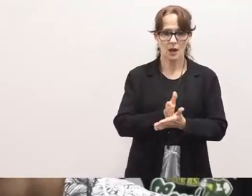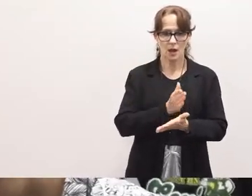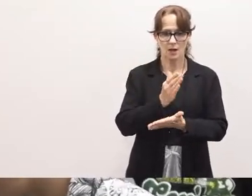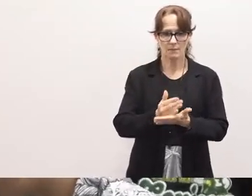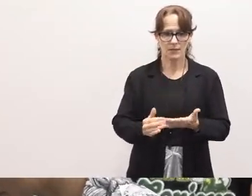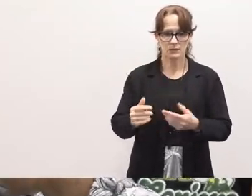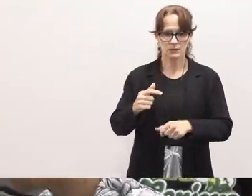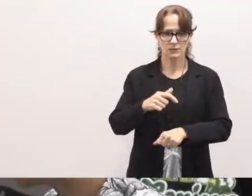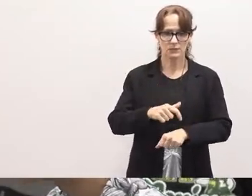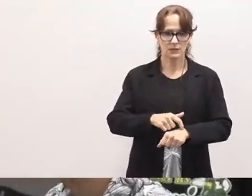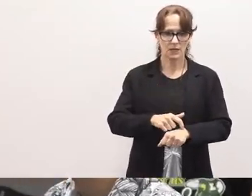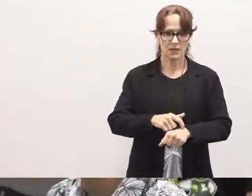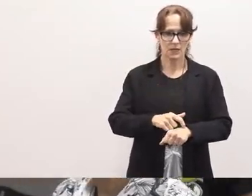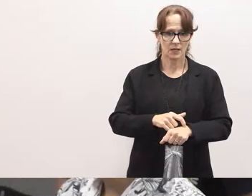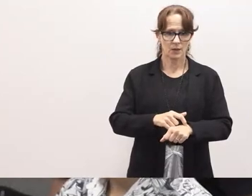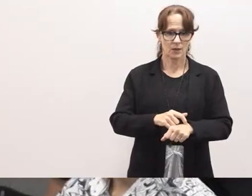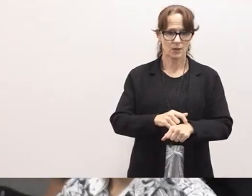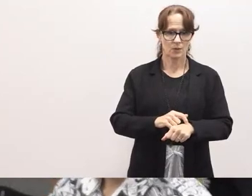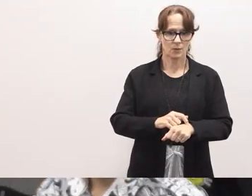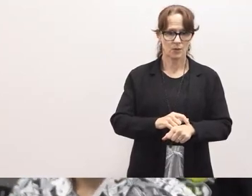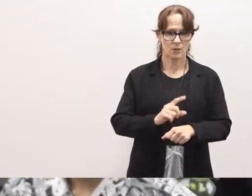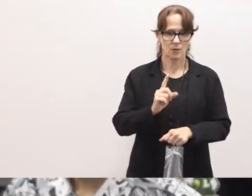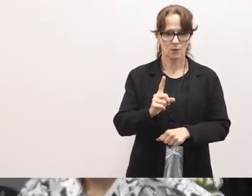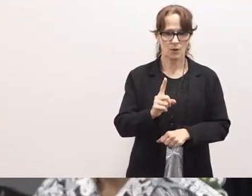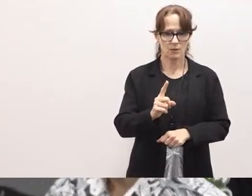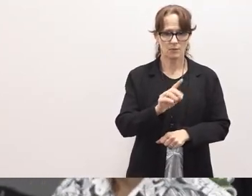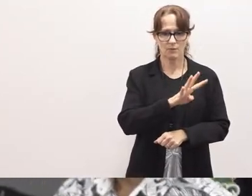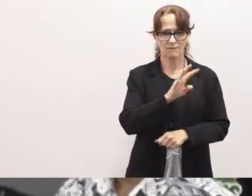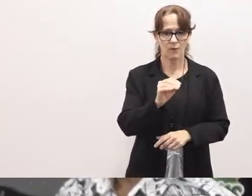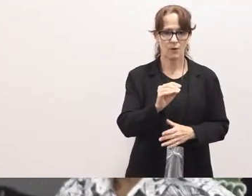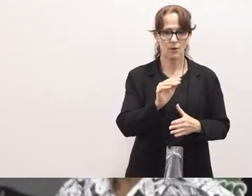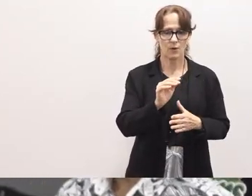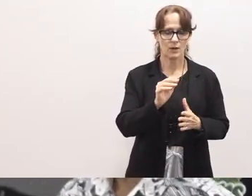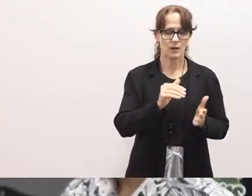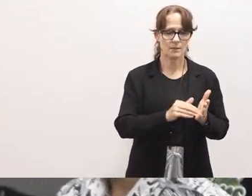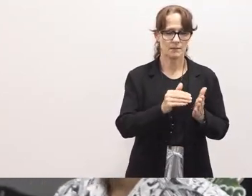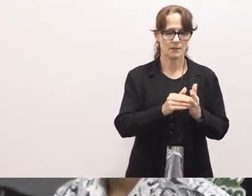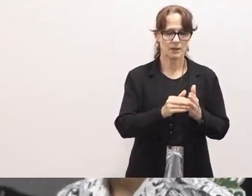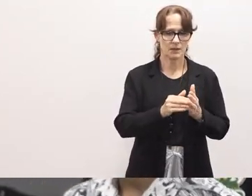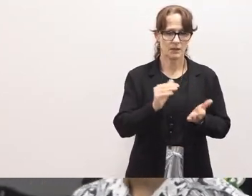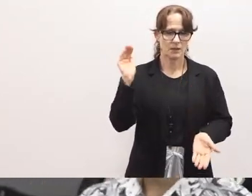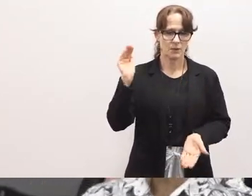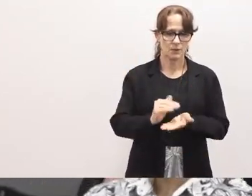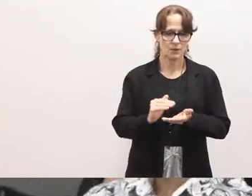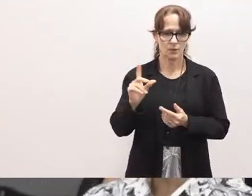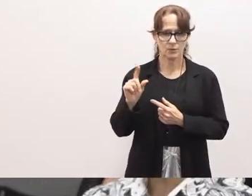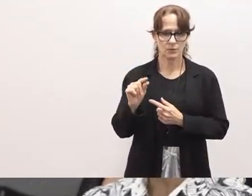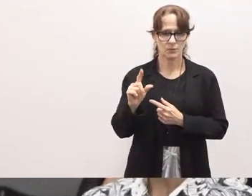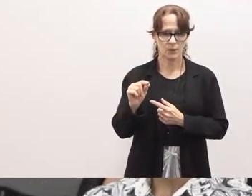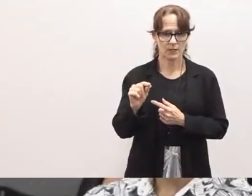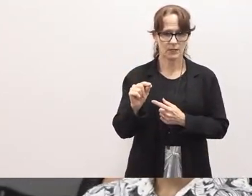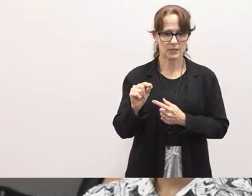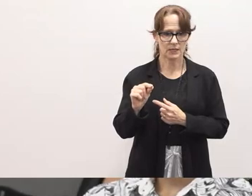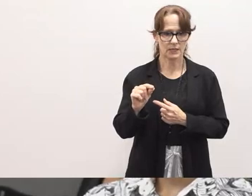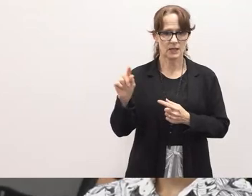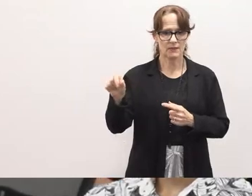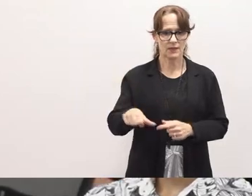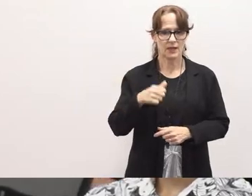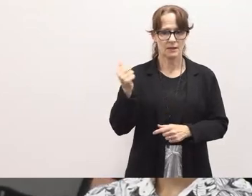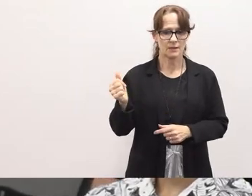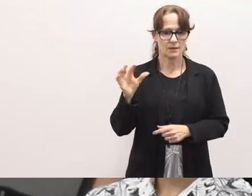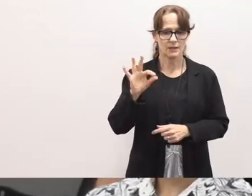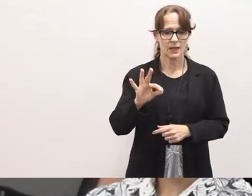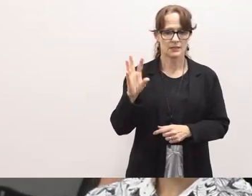time, were slated to, one was about $40 million slated to be cut to about $20 million, and the other one was